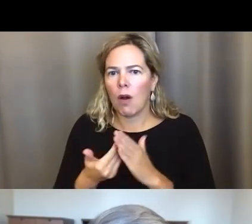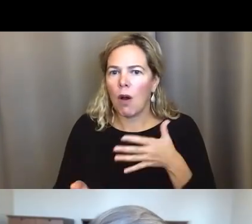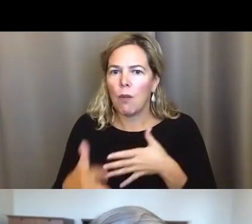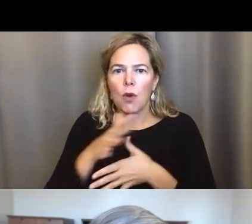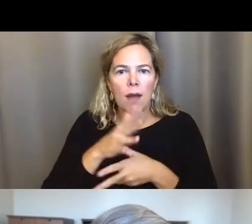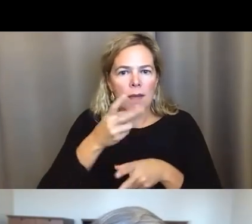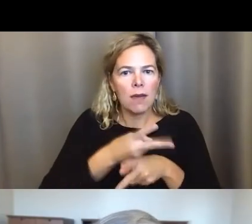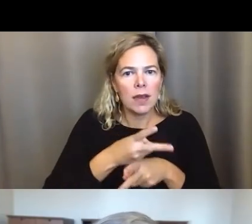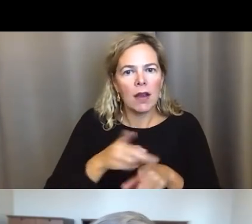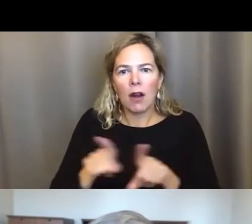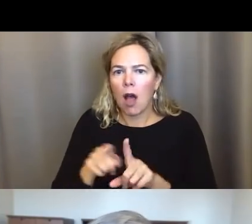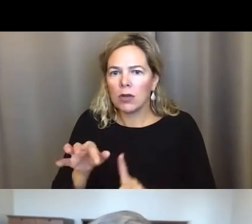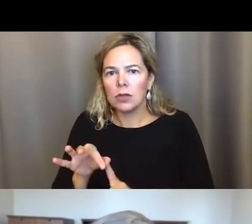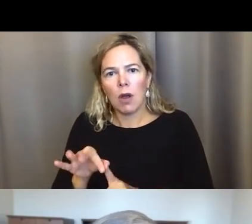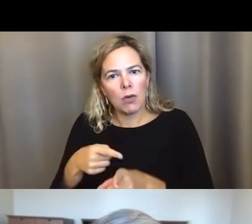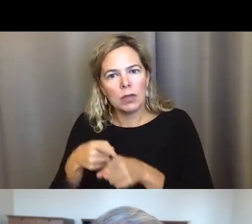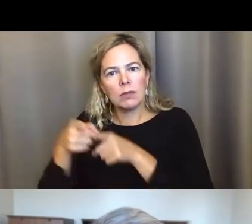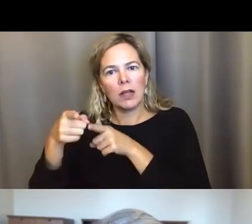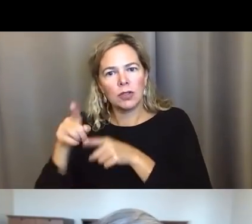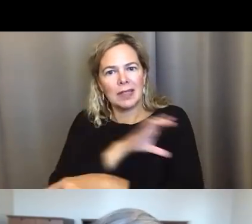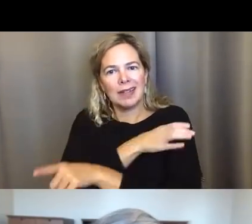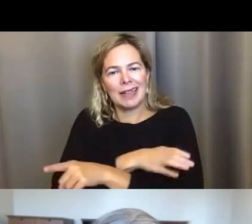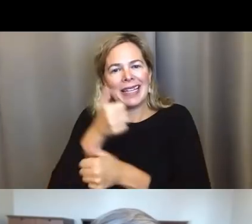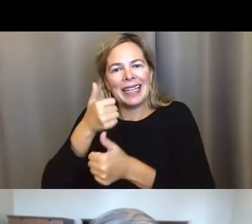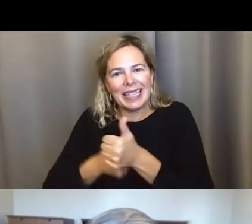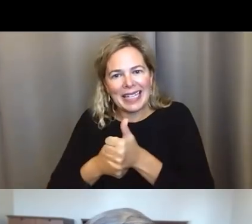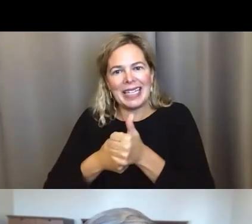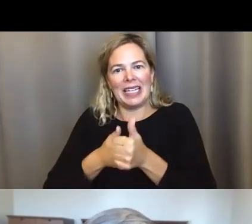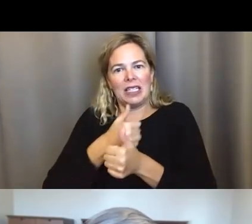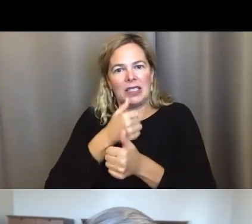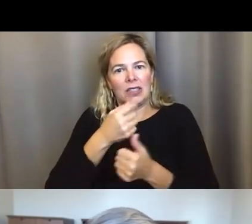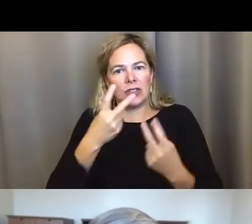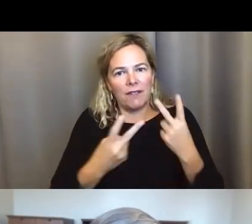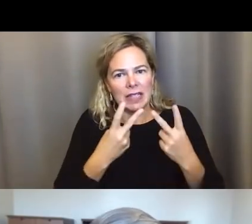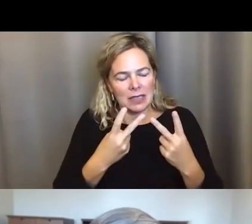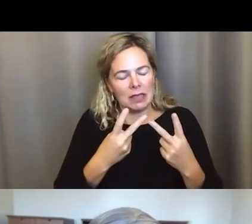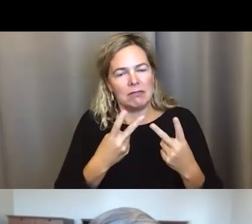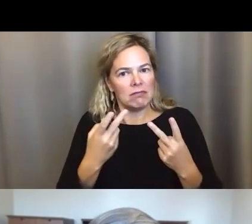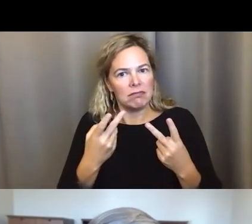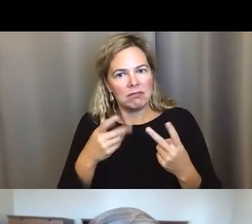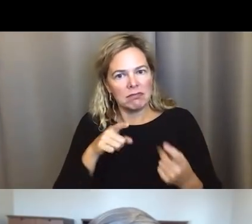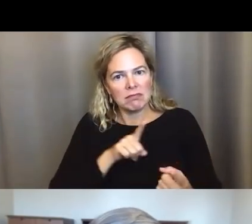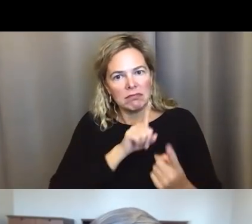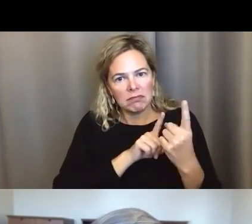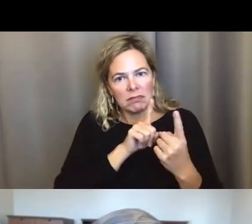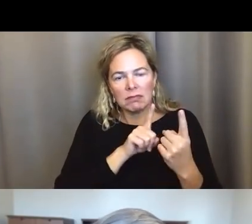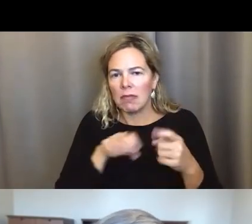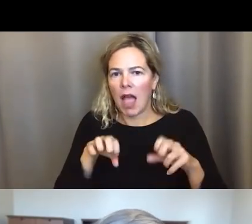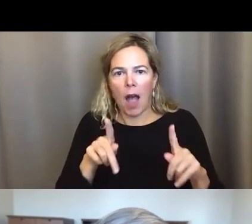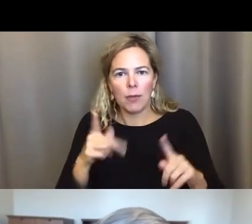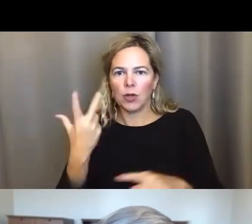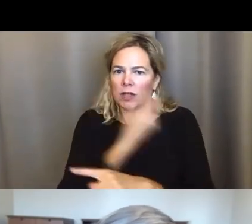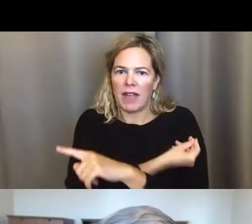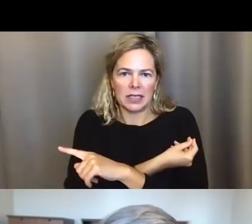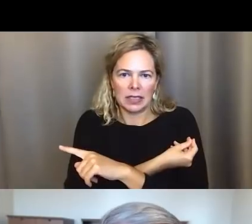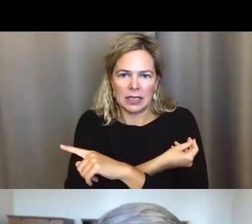clinics, each in-person visit is an opportunity to also give influenza vaccine. So it's not just